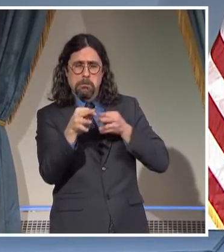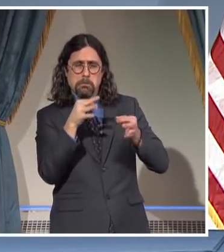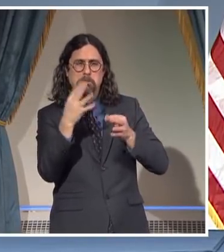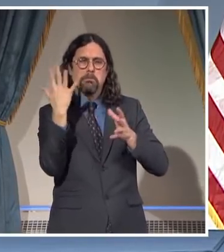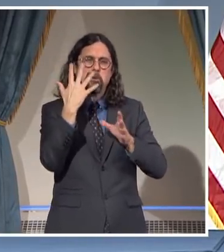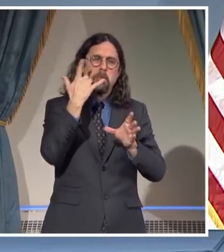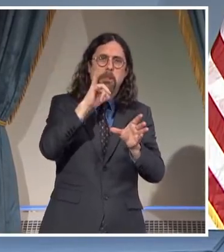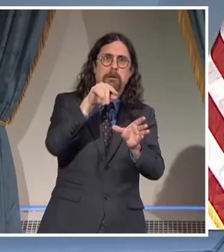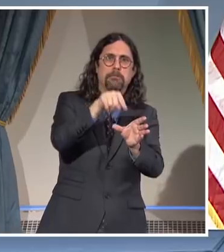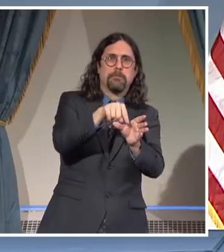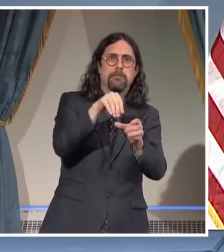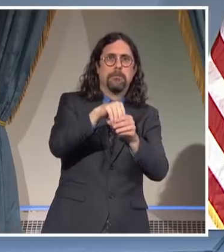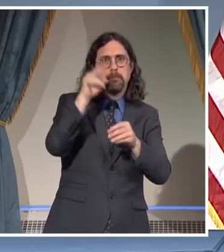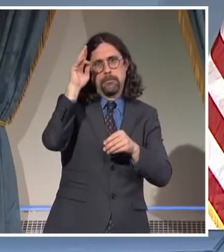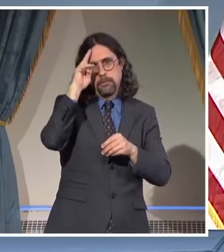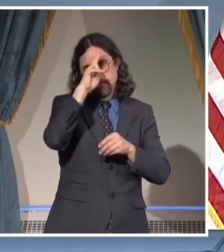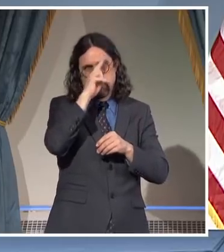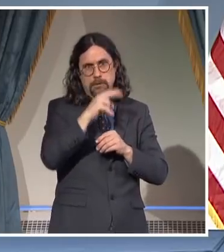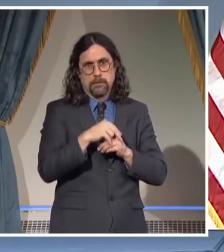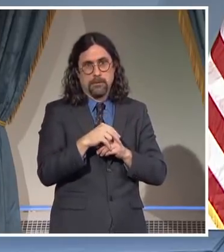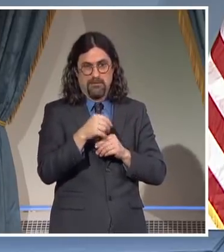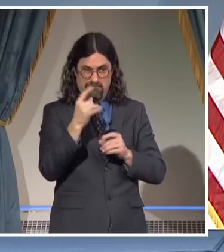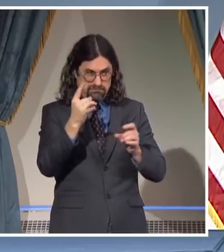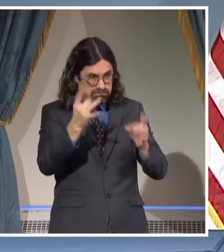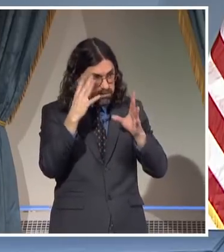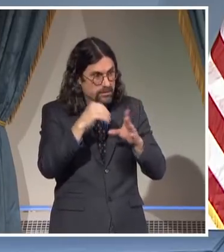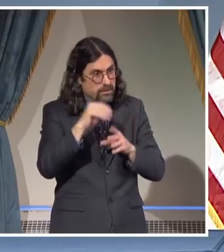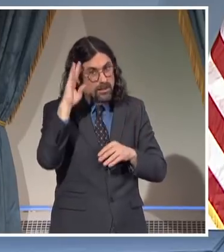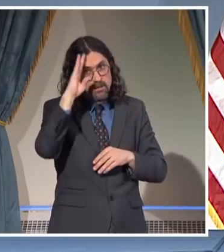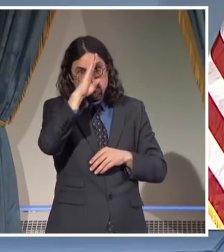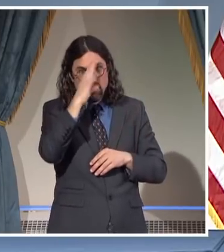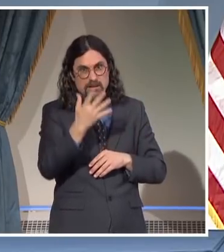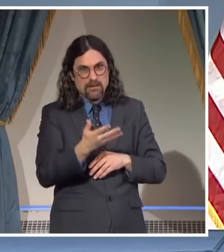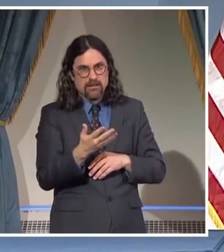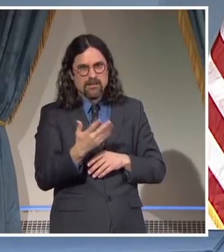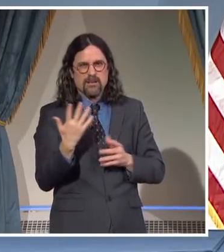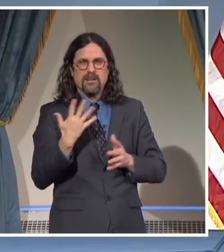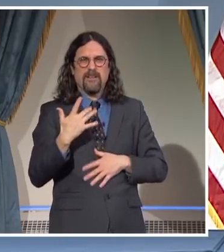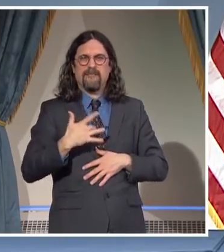the situation right now? What does it feel like to walk in there? And what